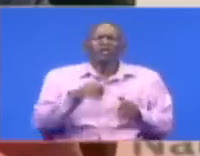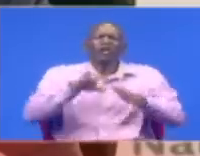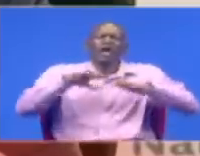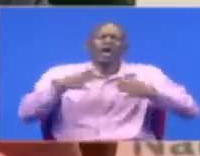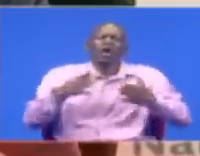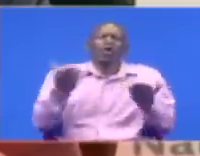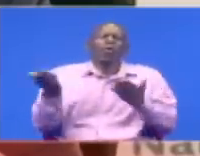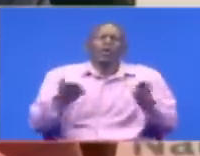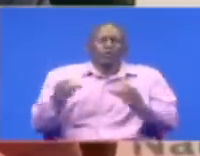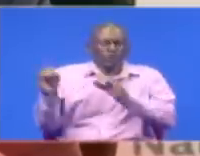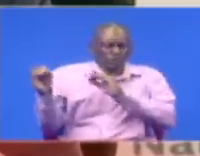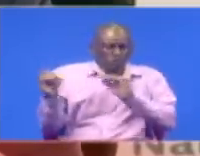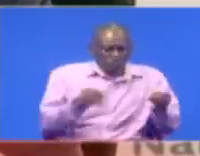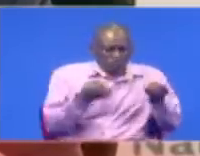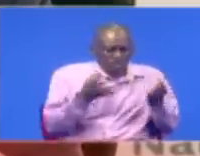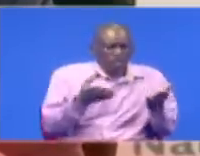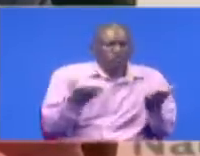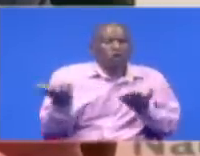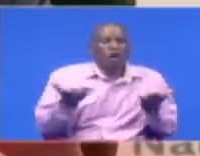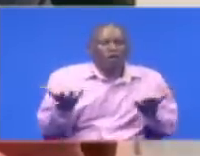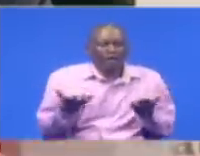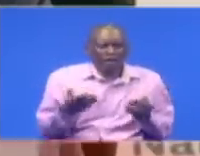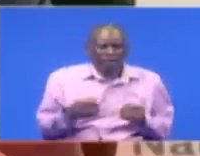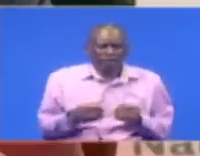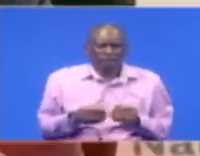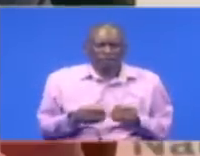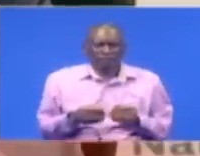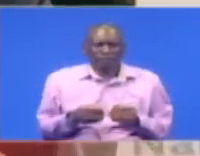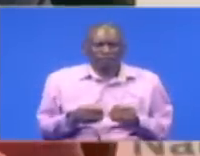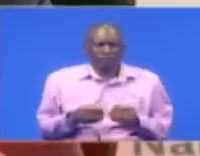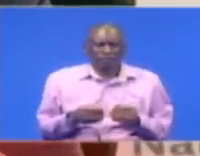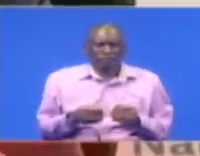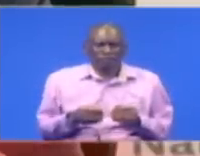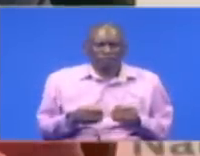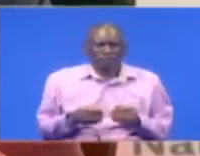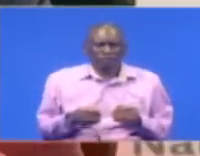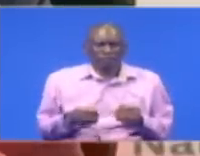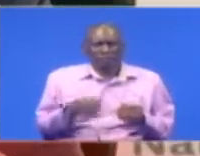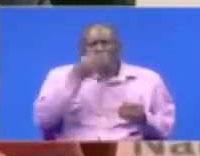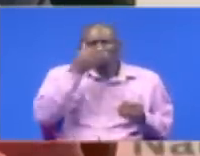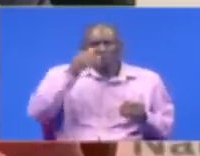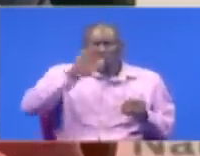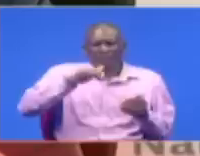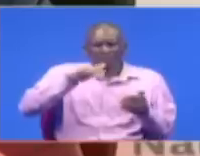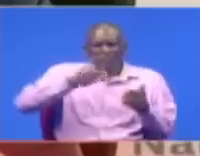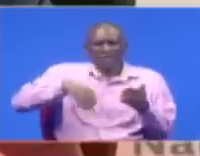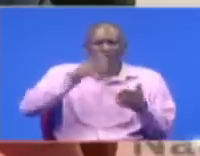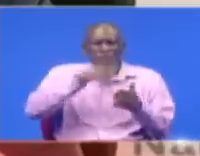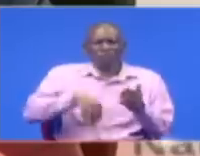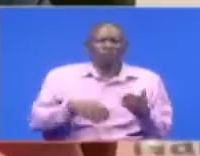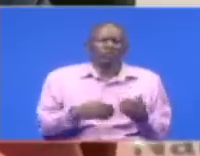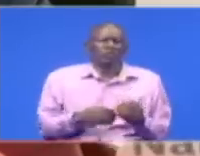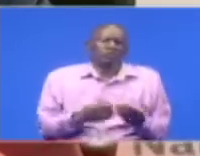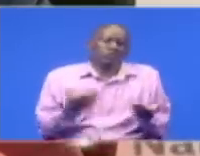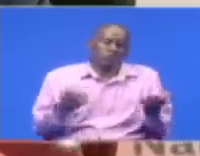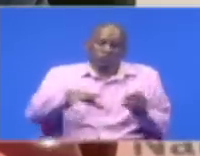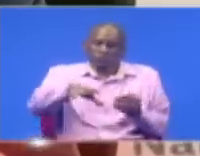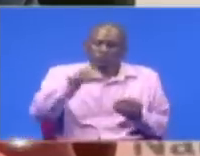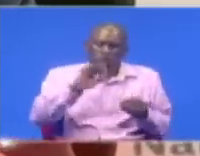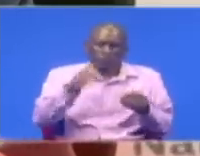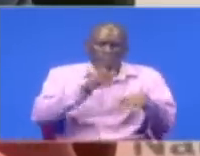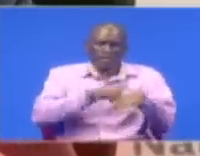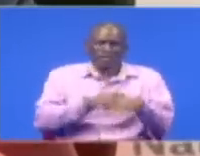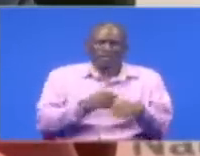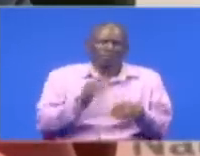from here to a place better than what senior counsel would have found by the time